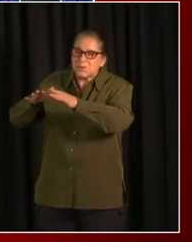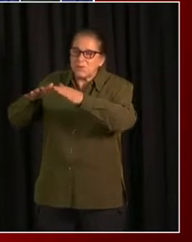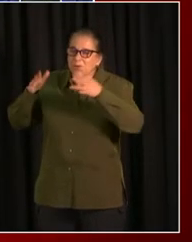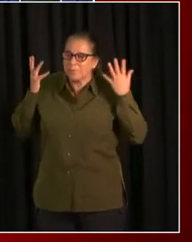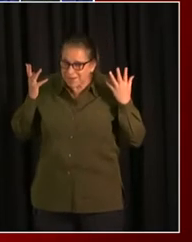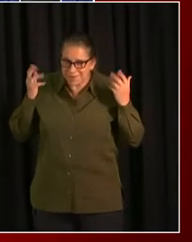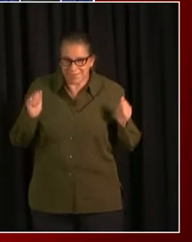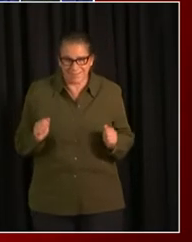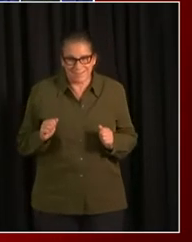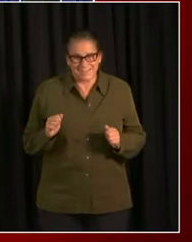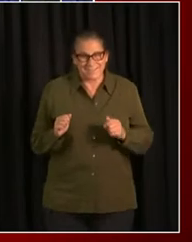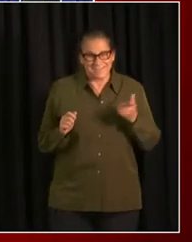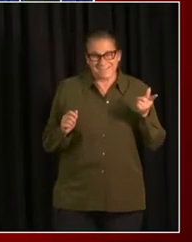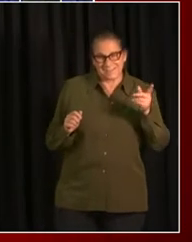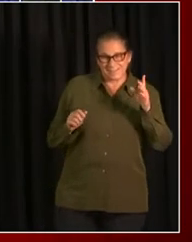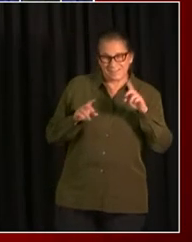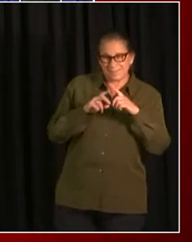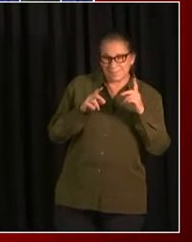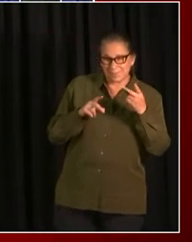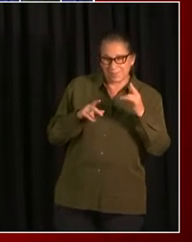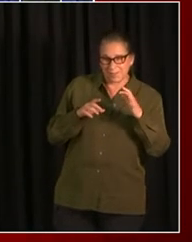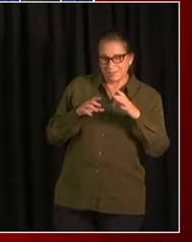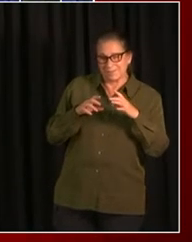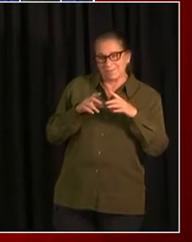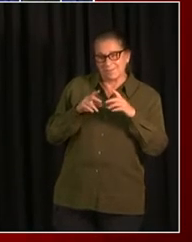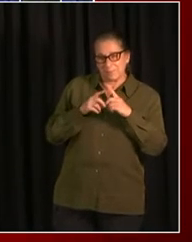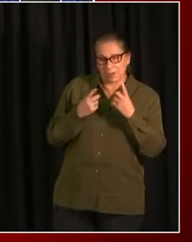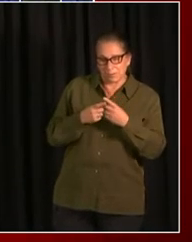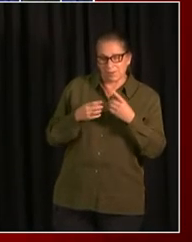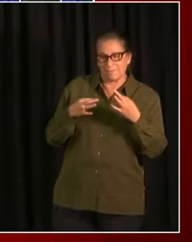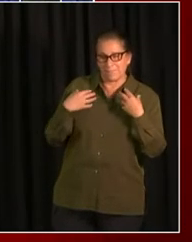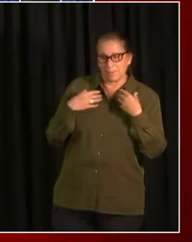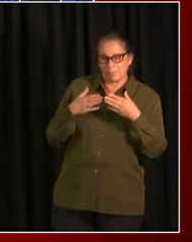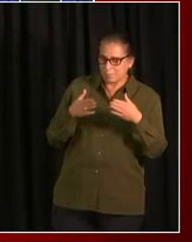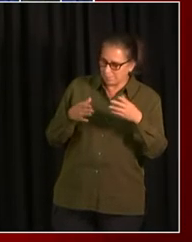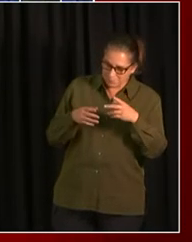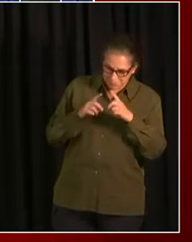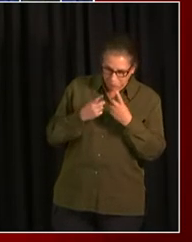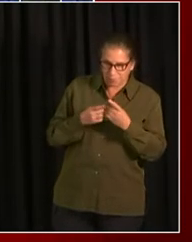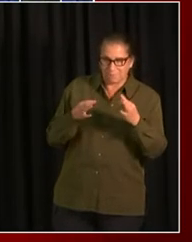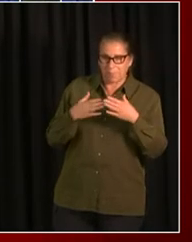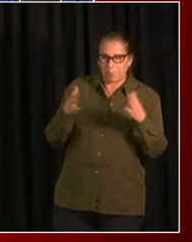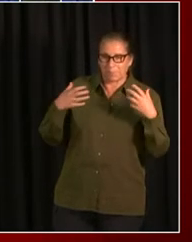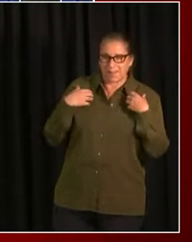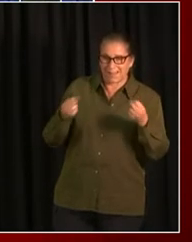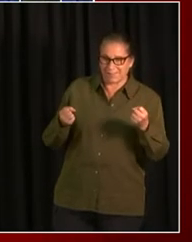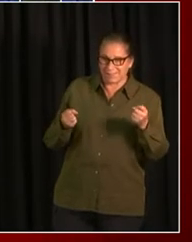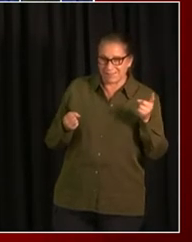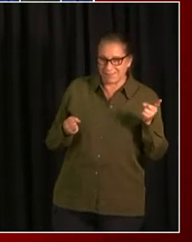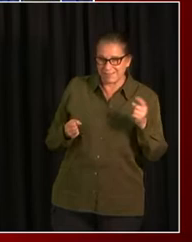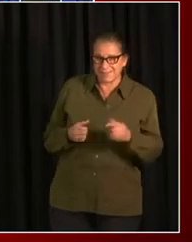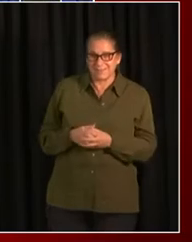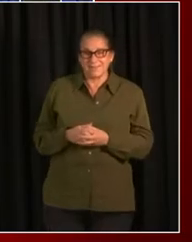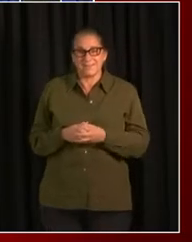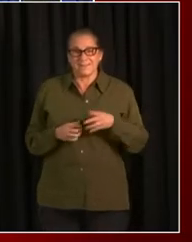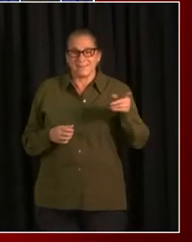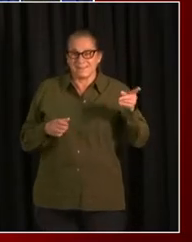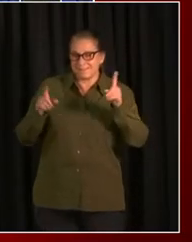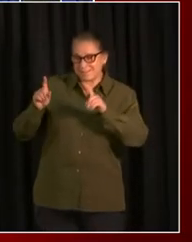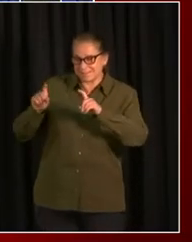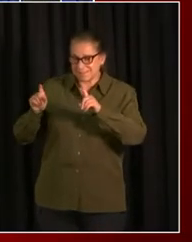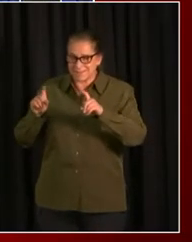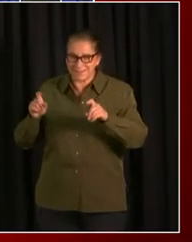is for DC Health. The question is coming from online, one of our live stream viewers. If DC Health is